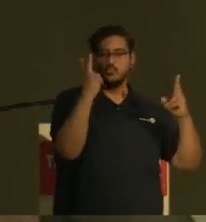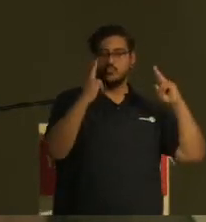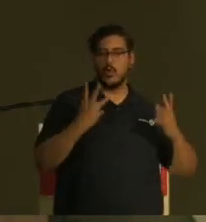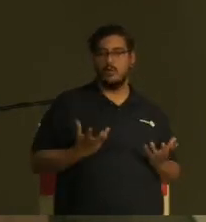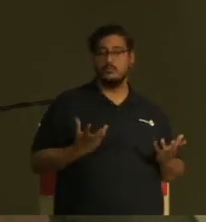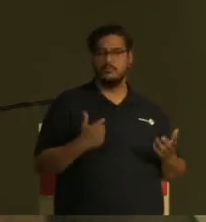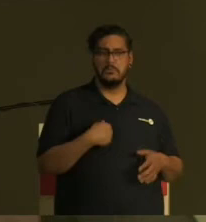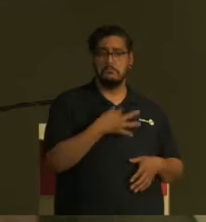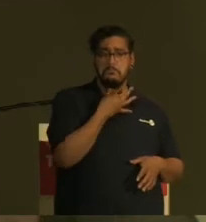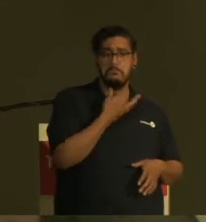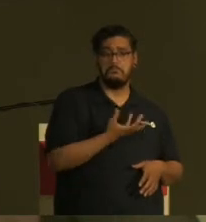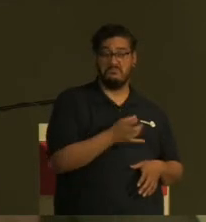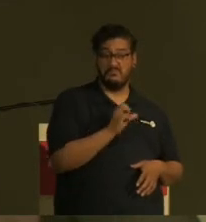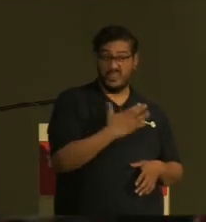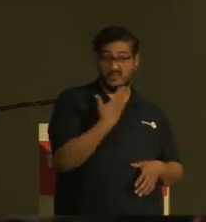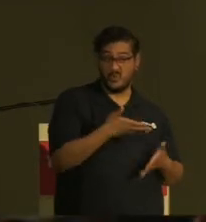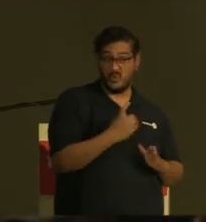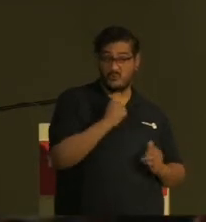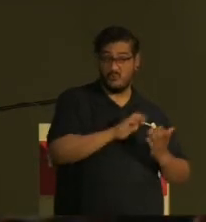a productive way of approaching your work.